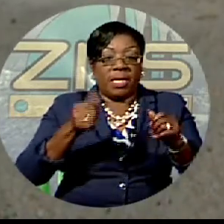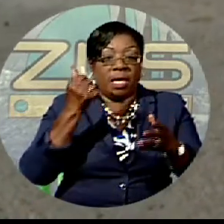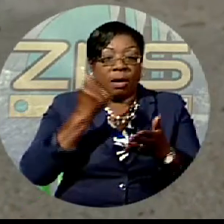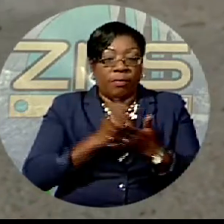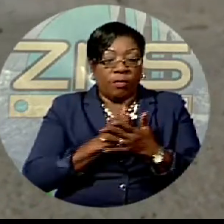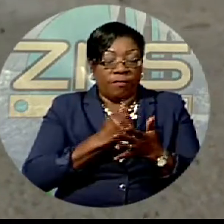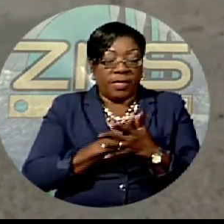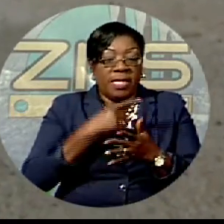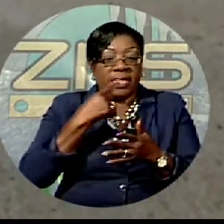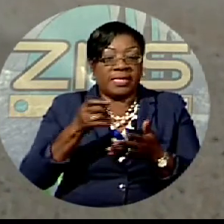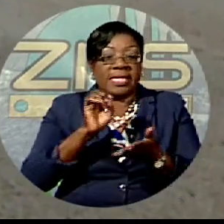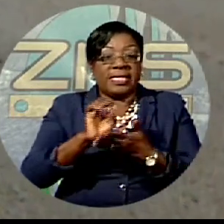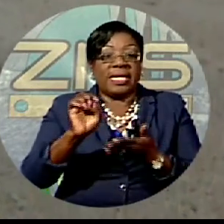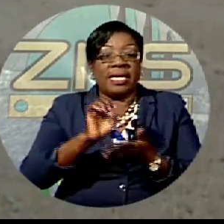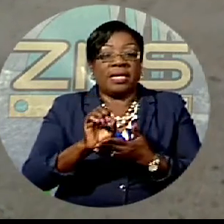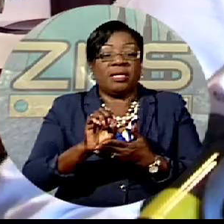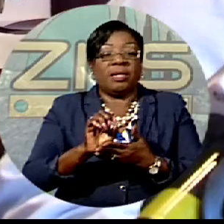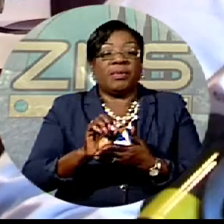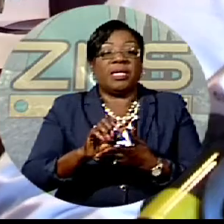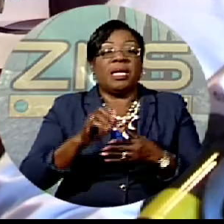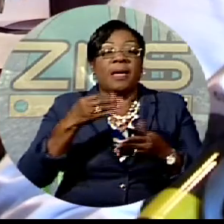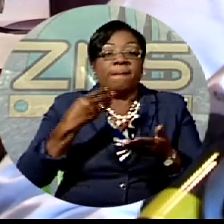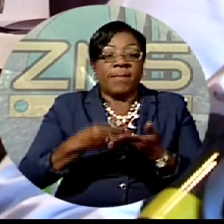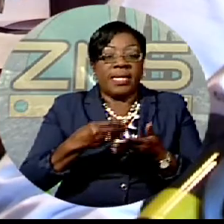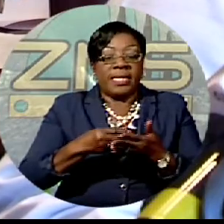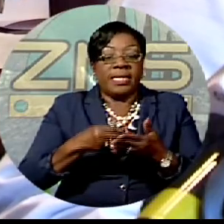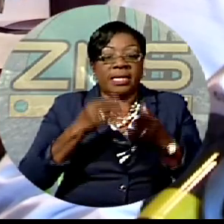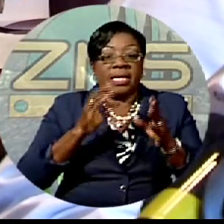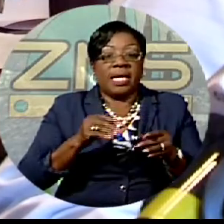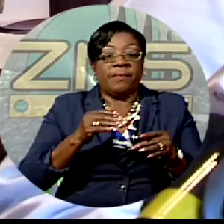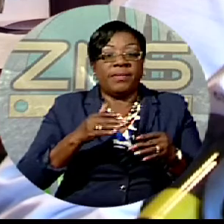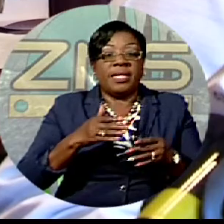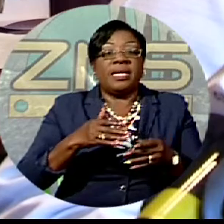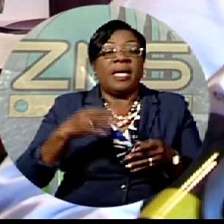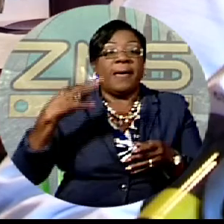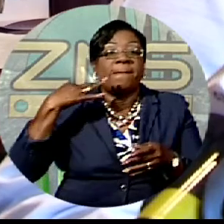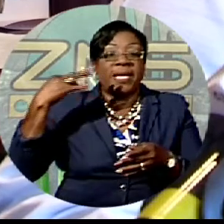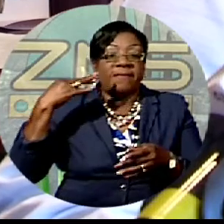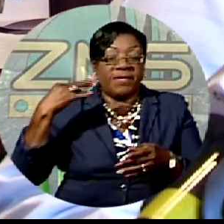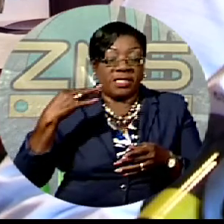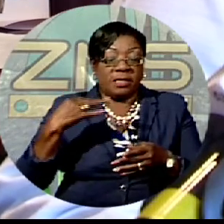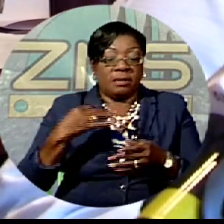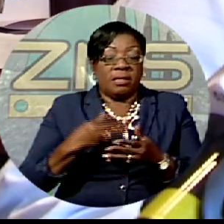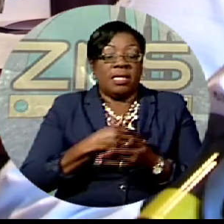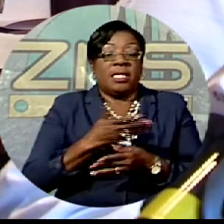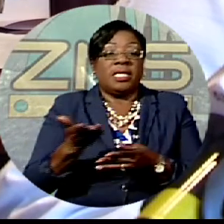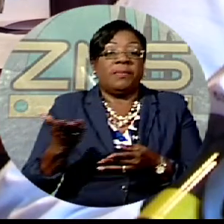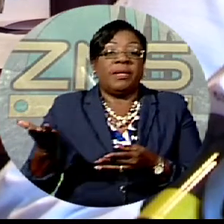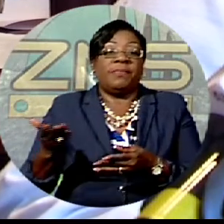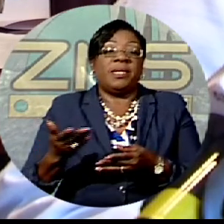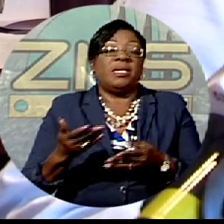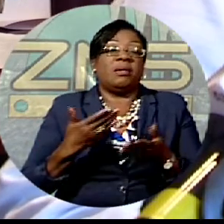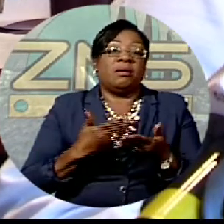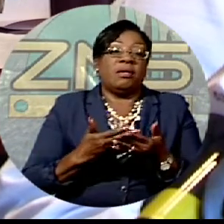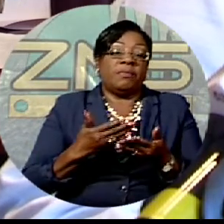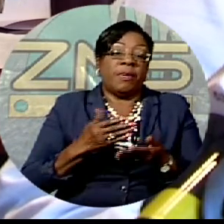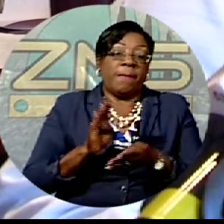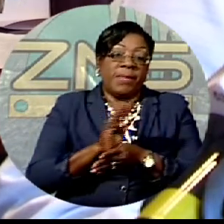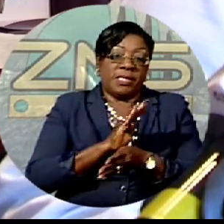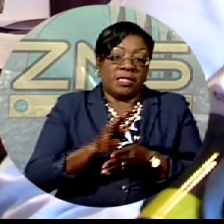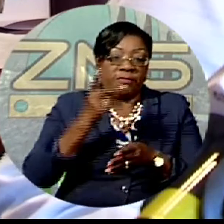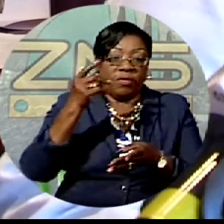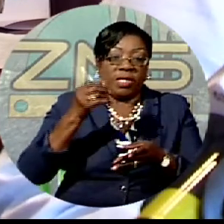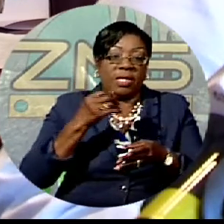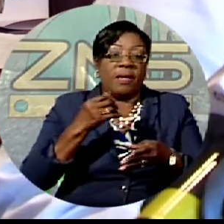economic spin-offs could be beneficial. We believe that there is an economic potential for the creation of